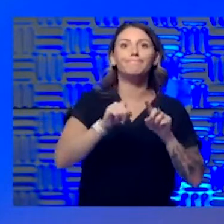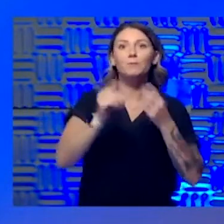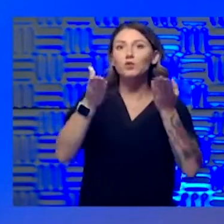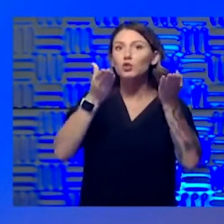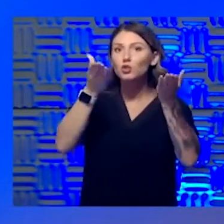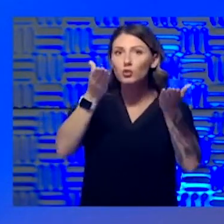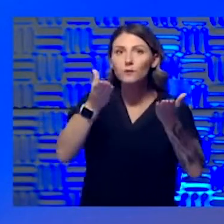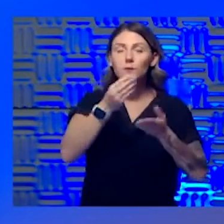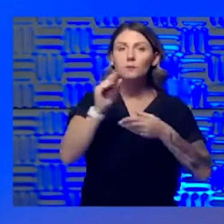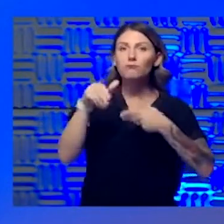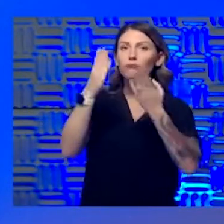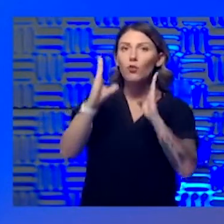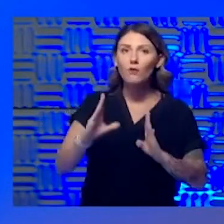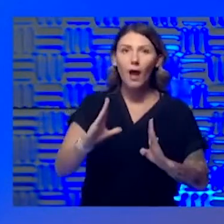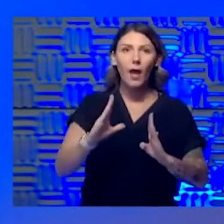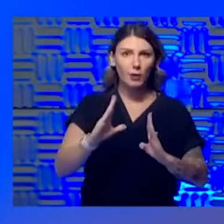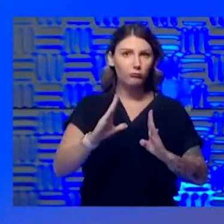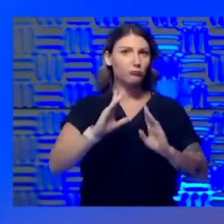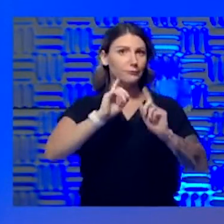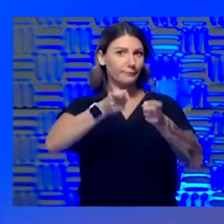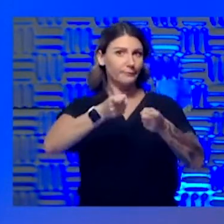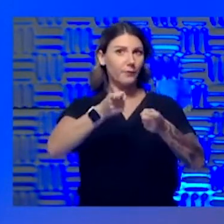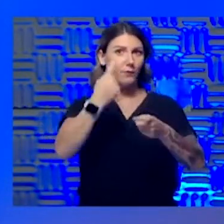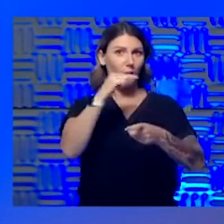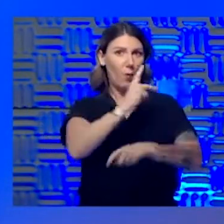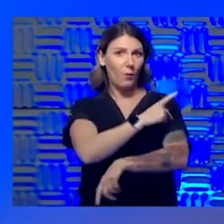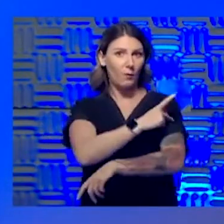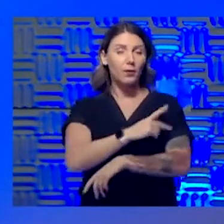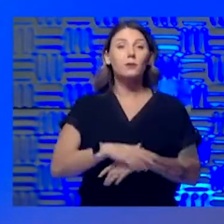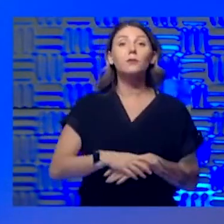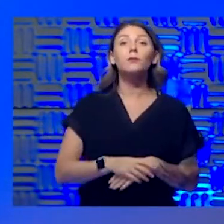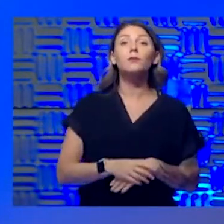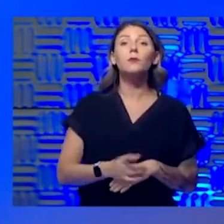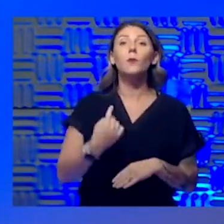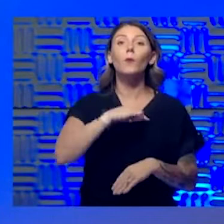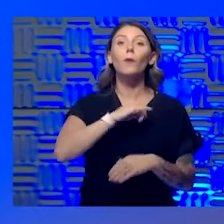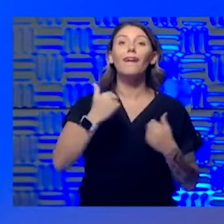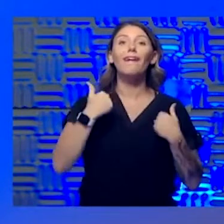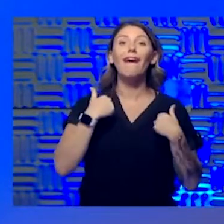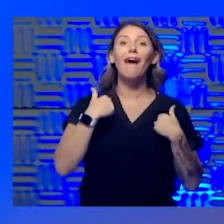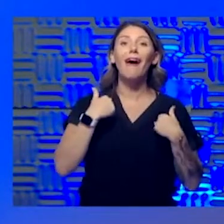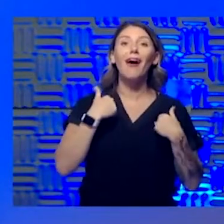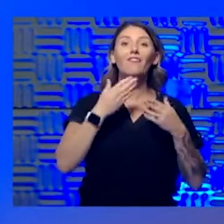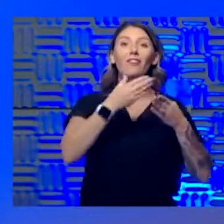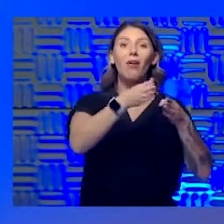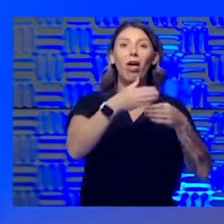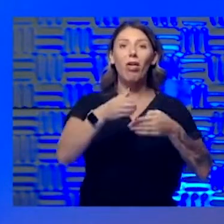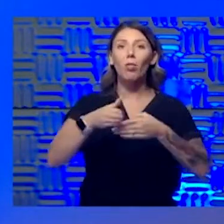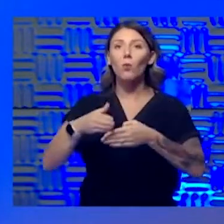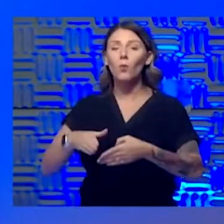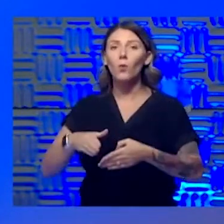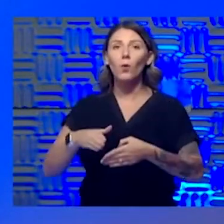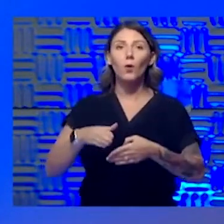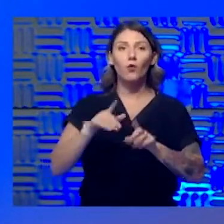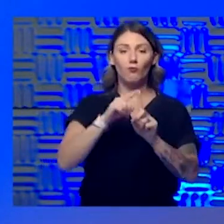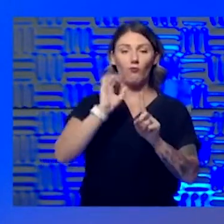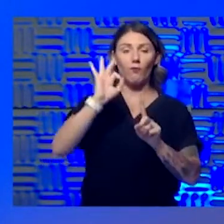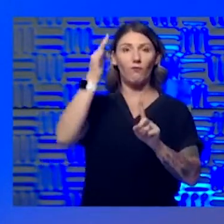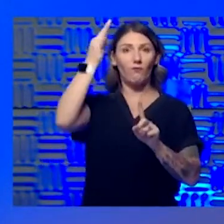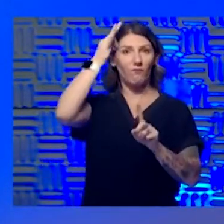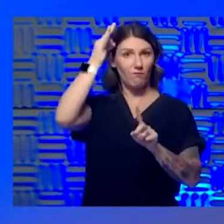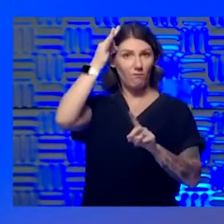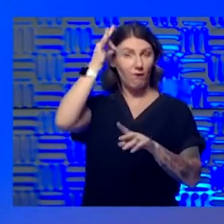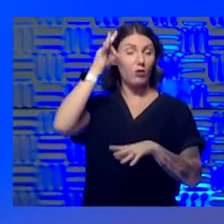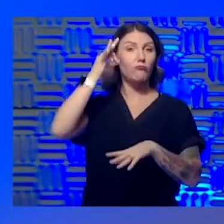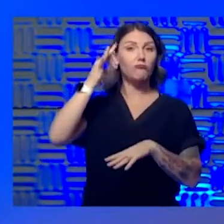providers giving those to those patients. We do have the allocation from the federal government, which has come